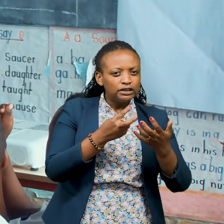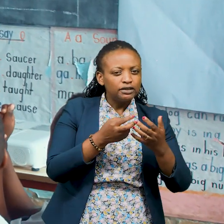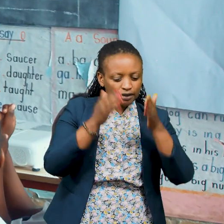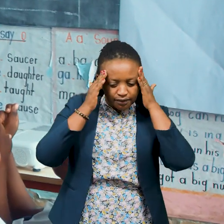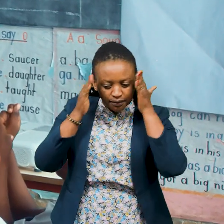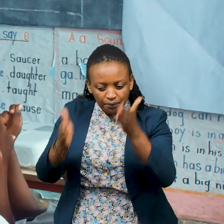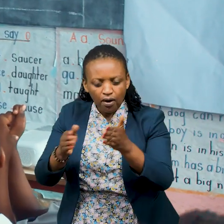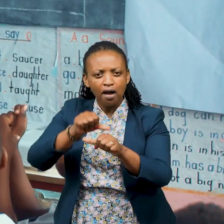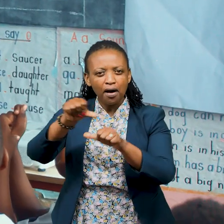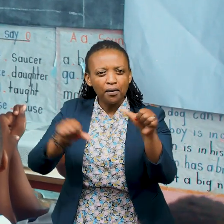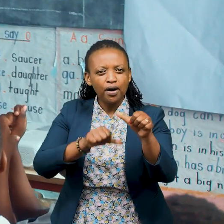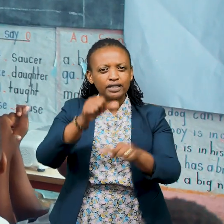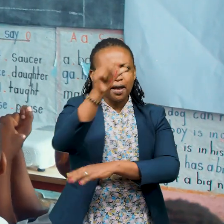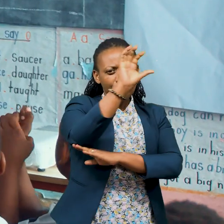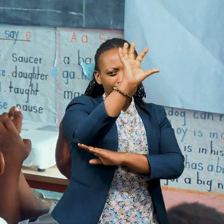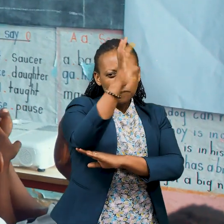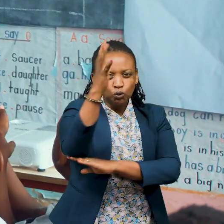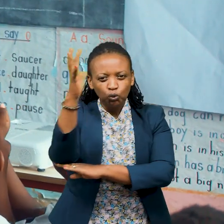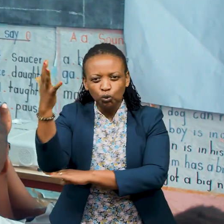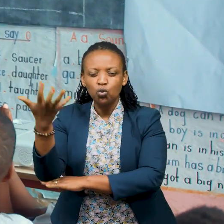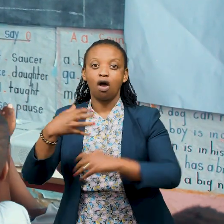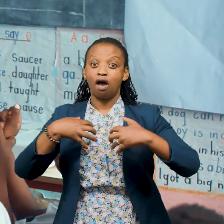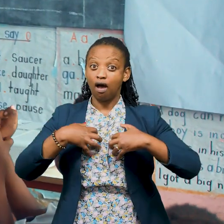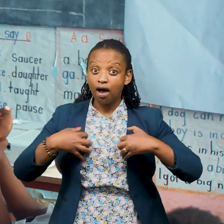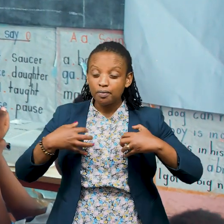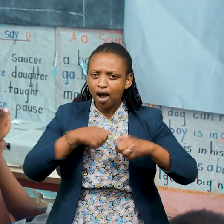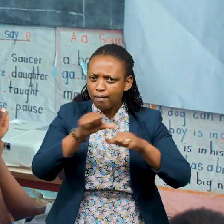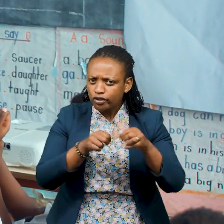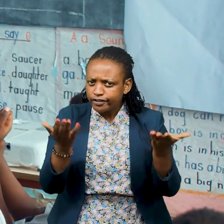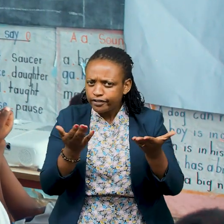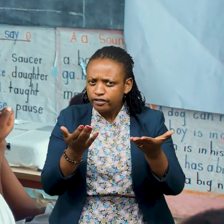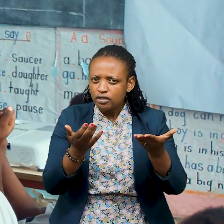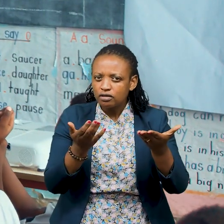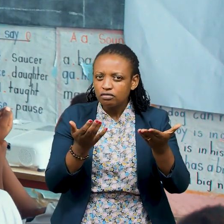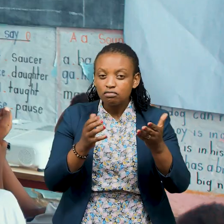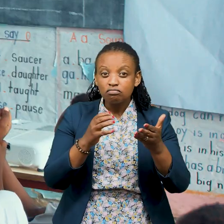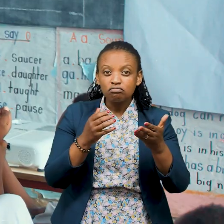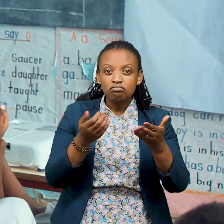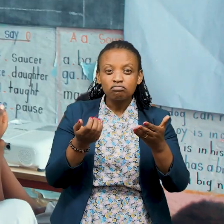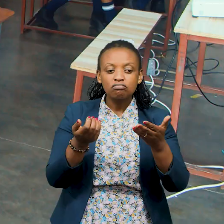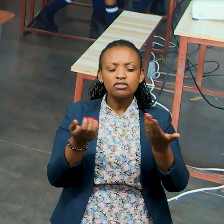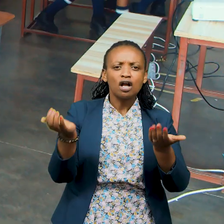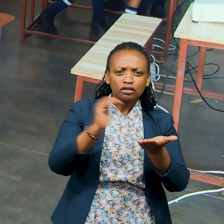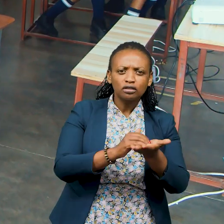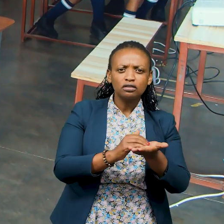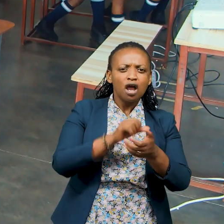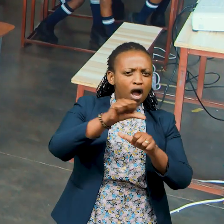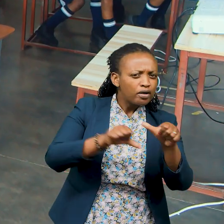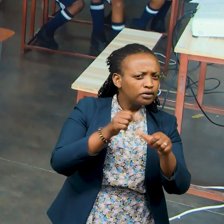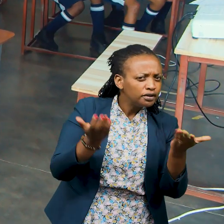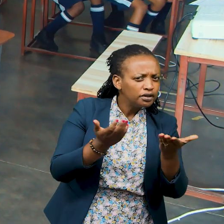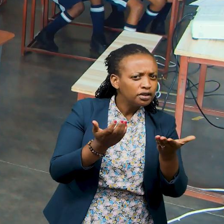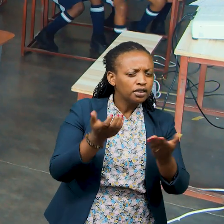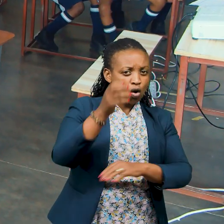are going to be specific about wild animals. About can you read